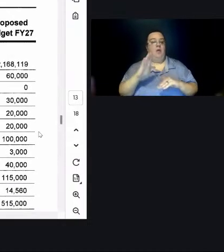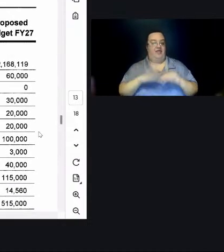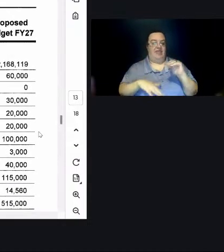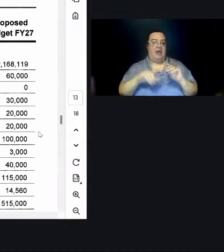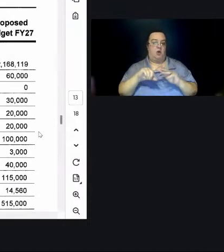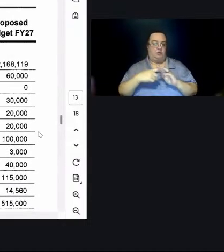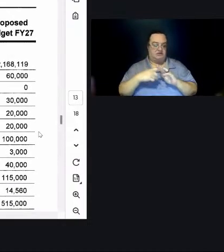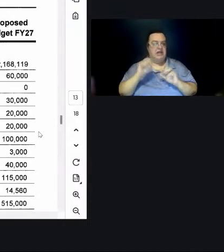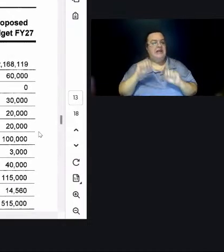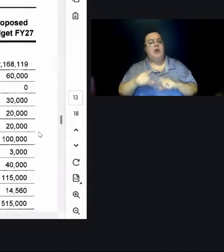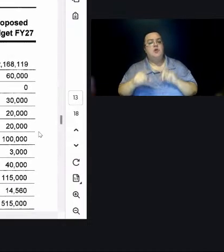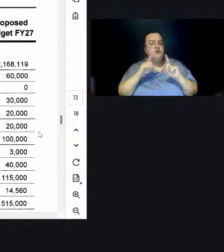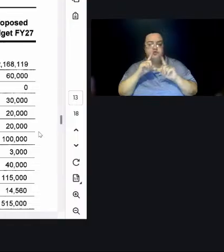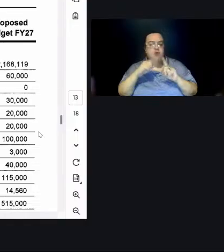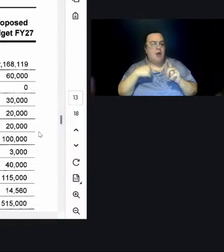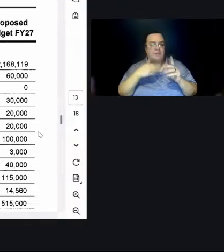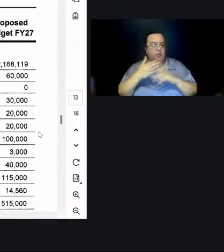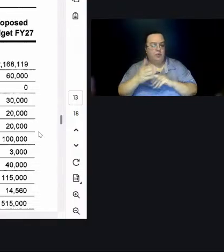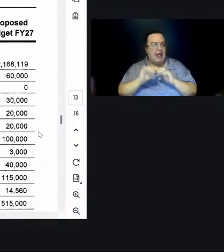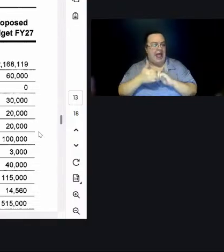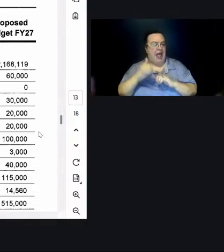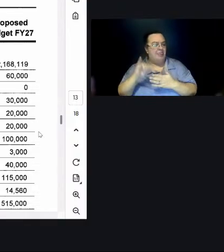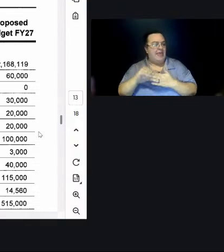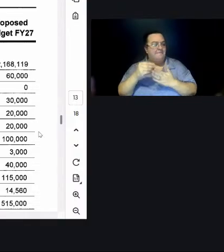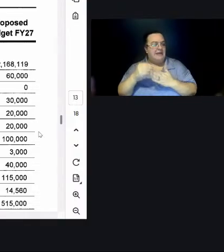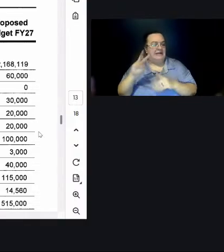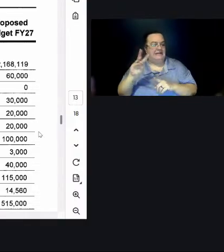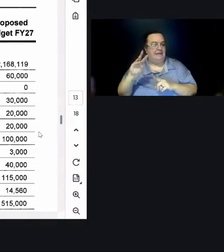talk me through how the WMATA money works?